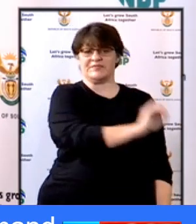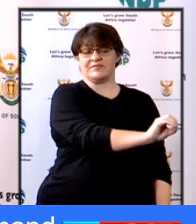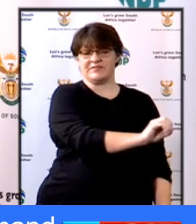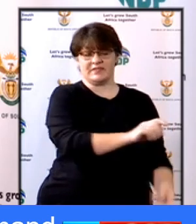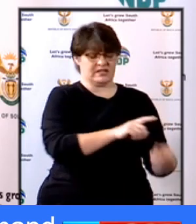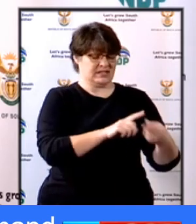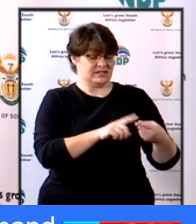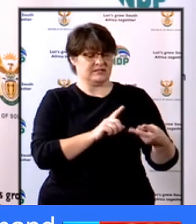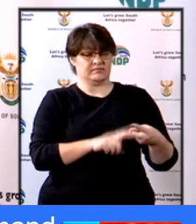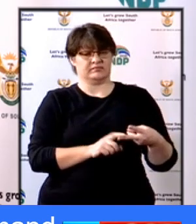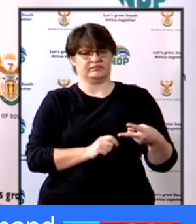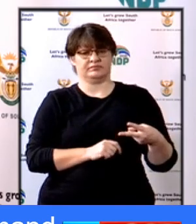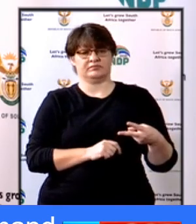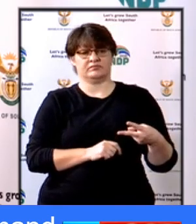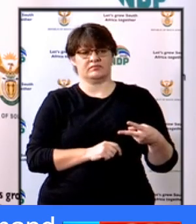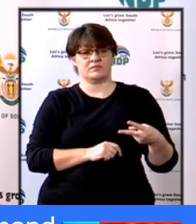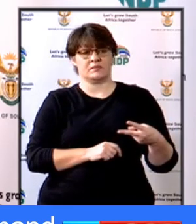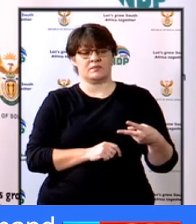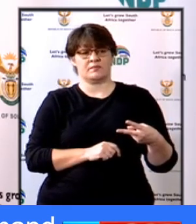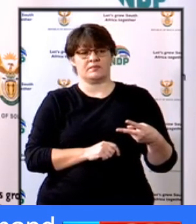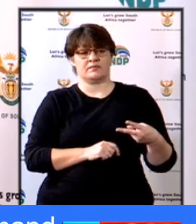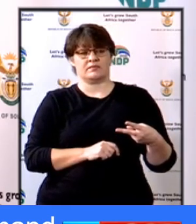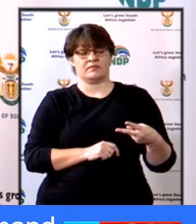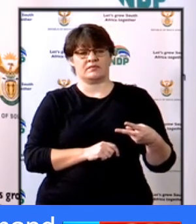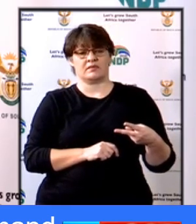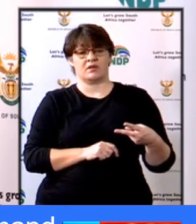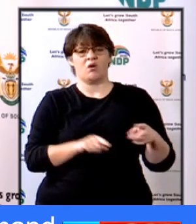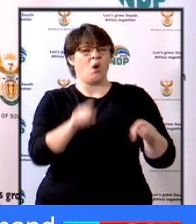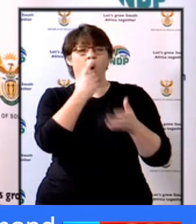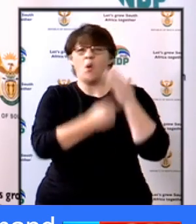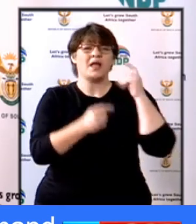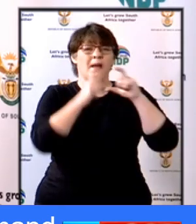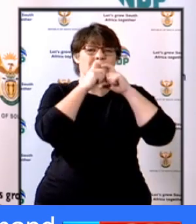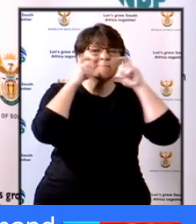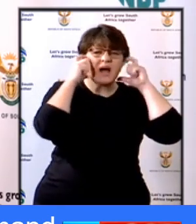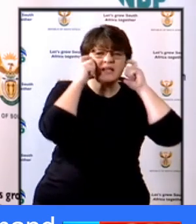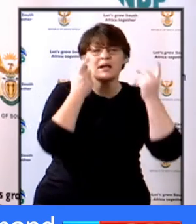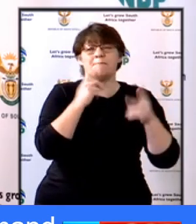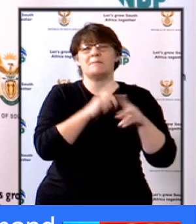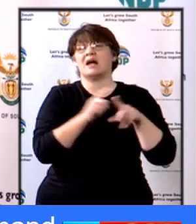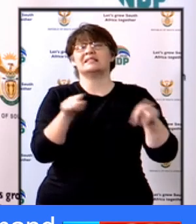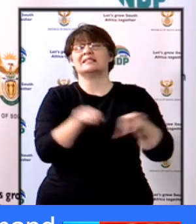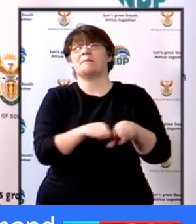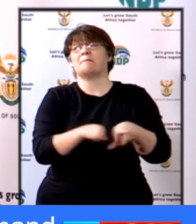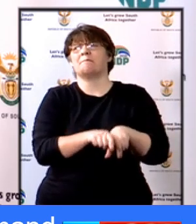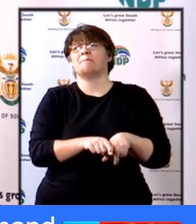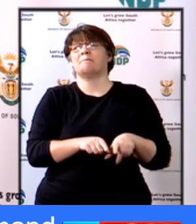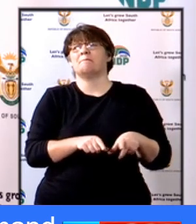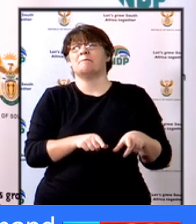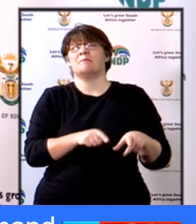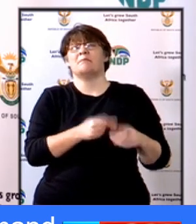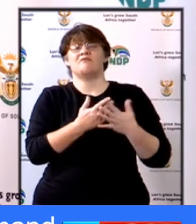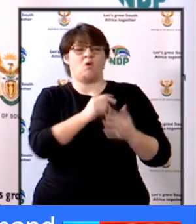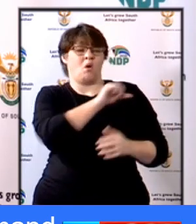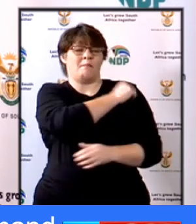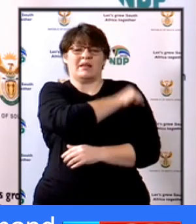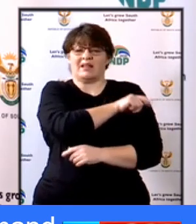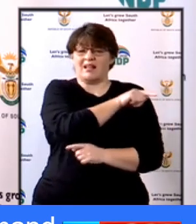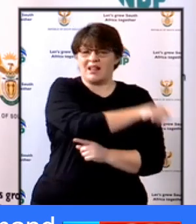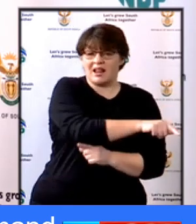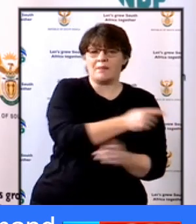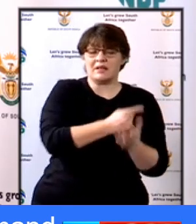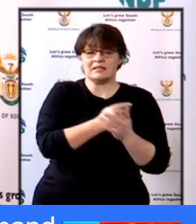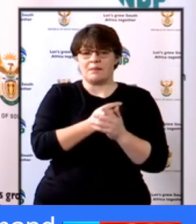here, and the not only masks that have been produced for medical personnel, but also